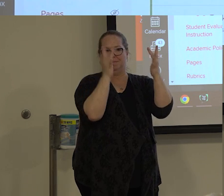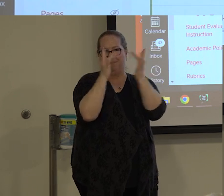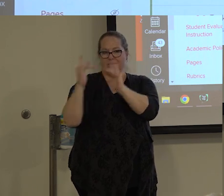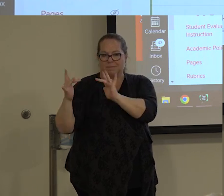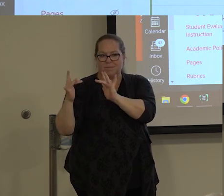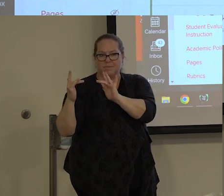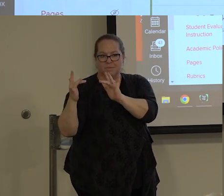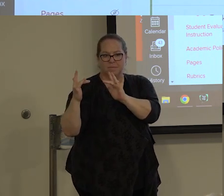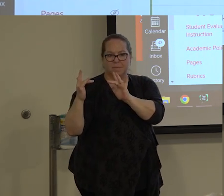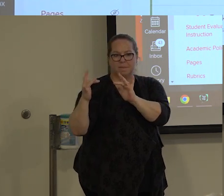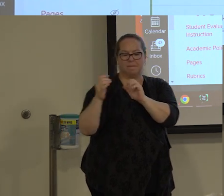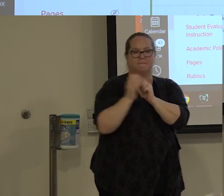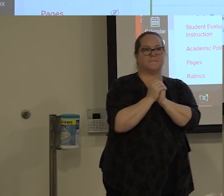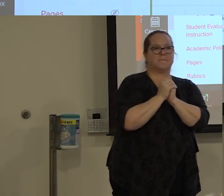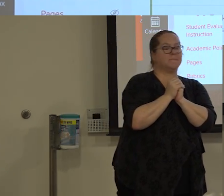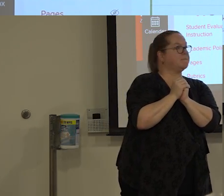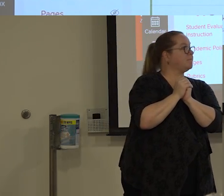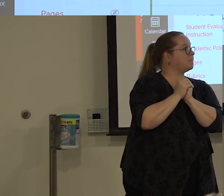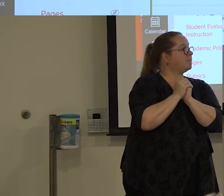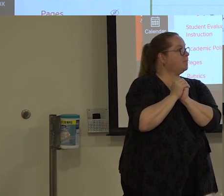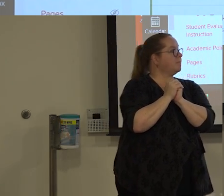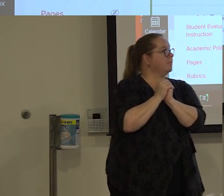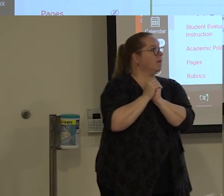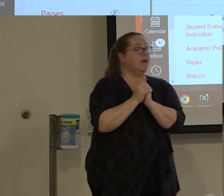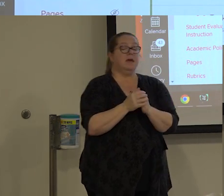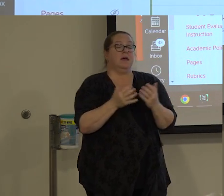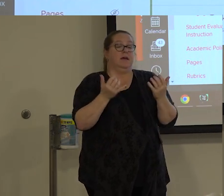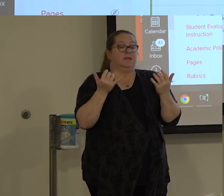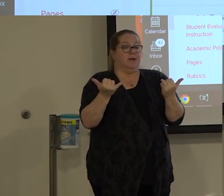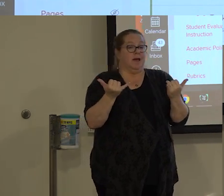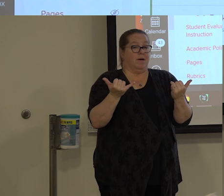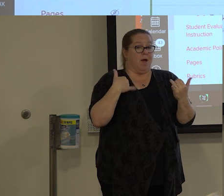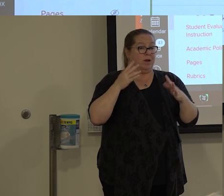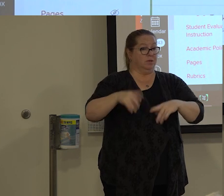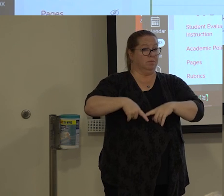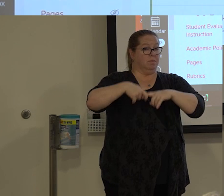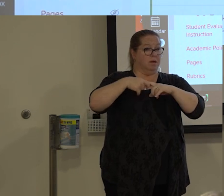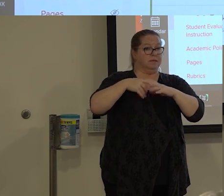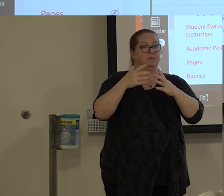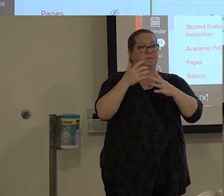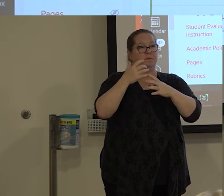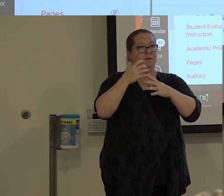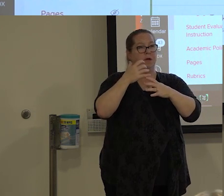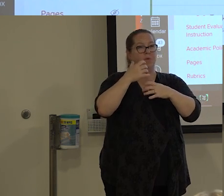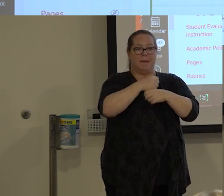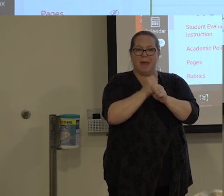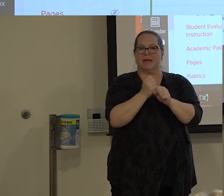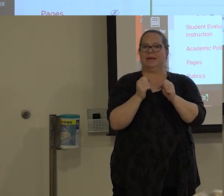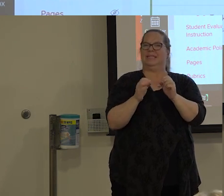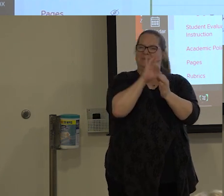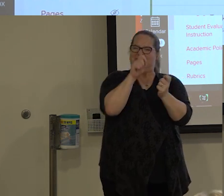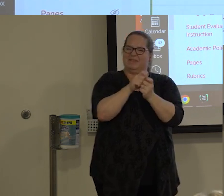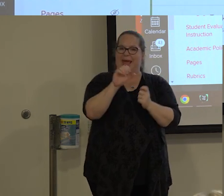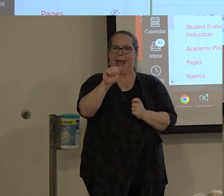outside of the traditional classroom. And so I'd like to posit that we make certain ableist beliefs when we say that